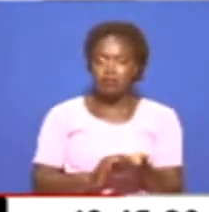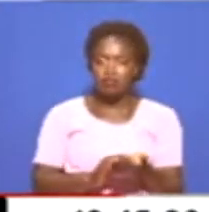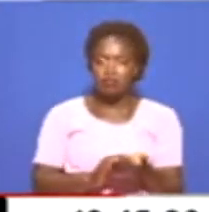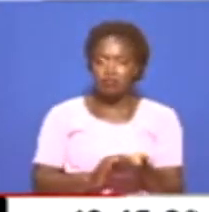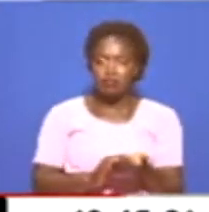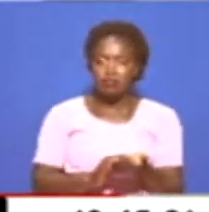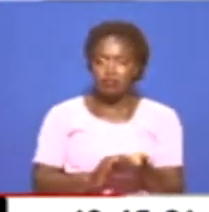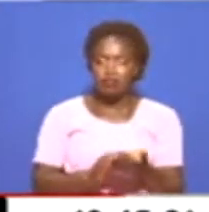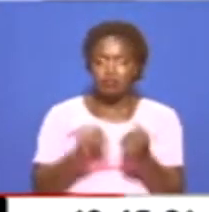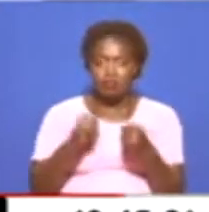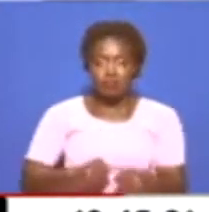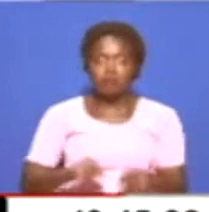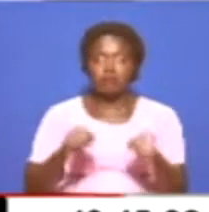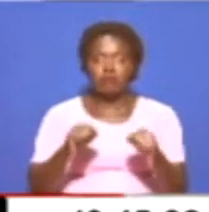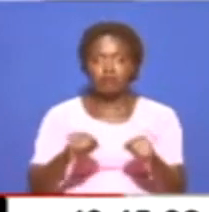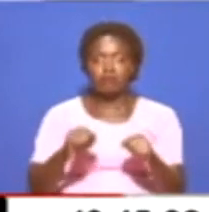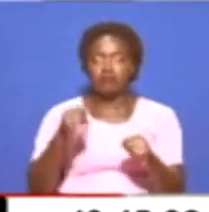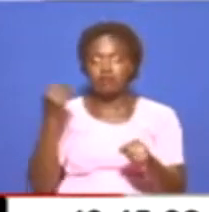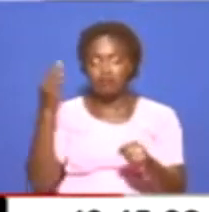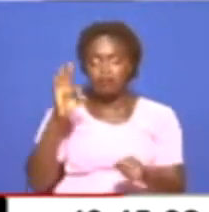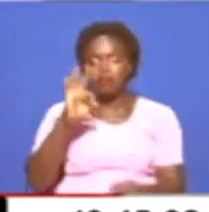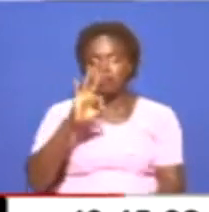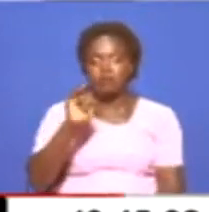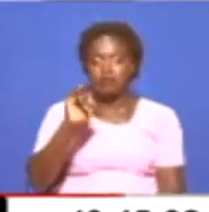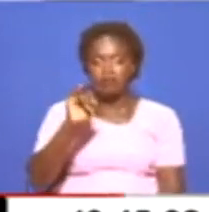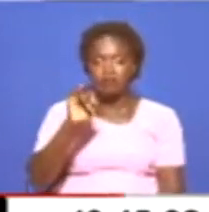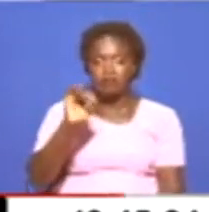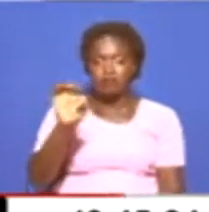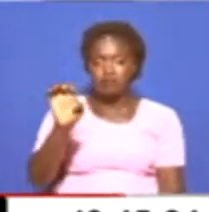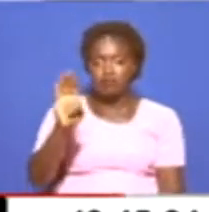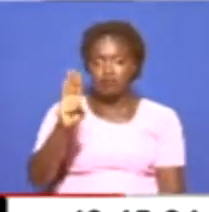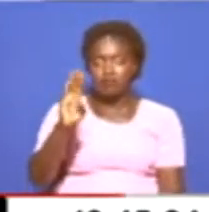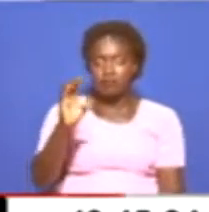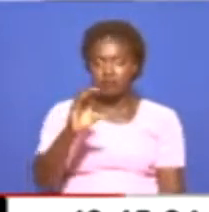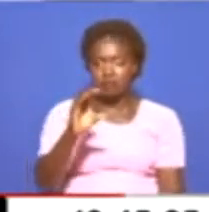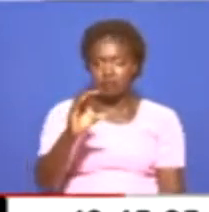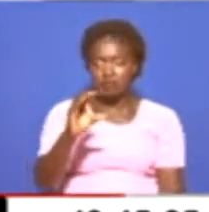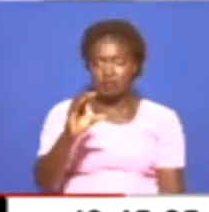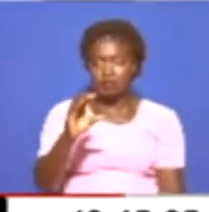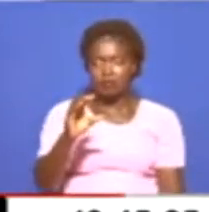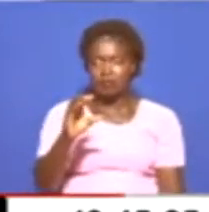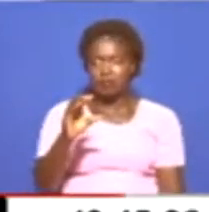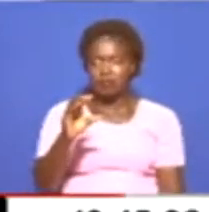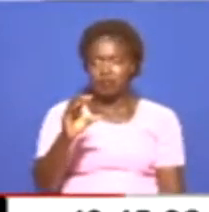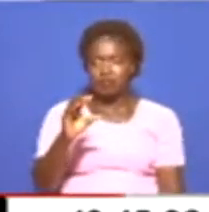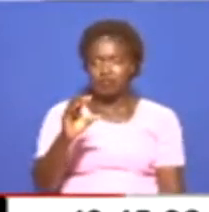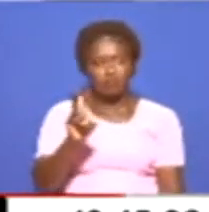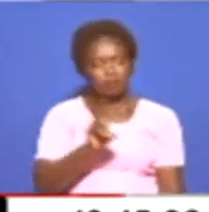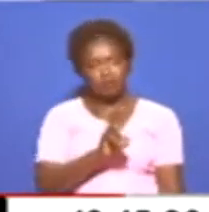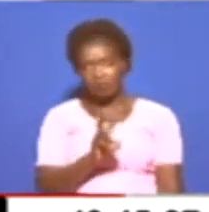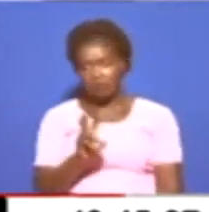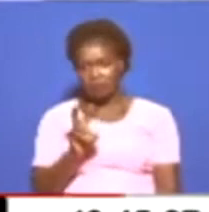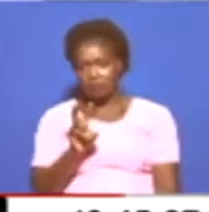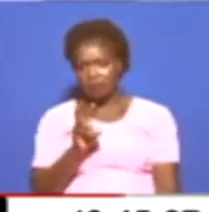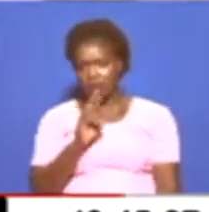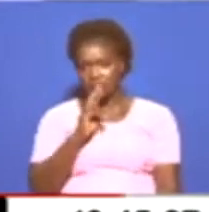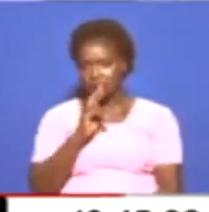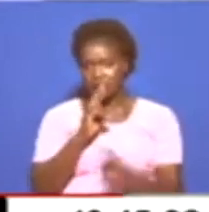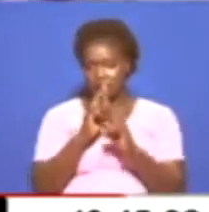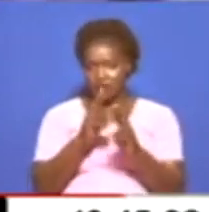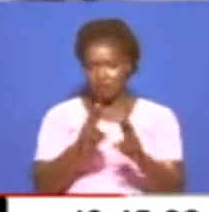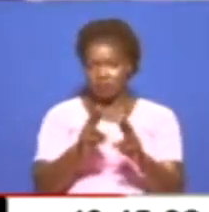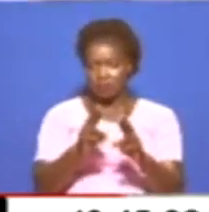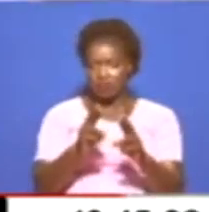the chairperson of the IEBC, the chairperson of the IEBC can look at the results that have